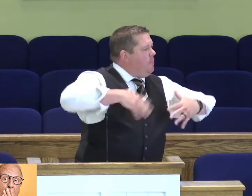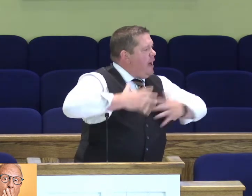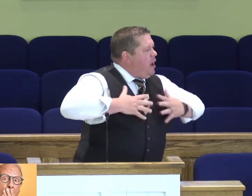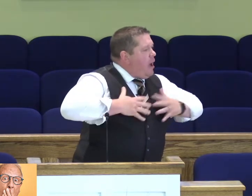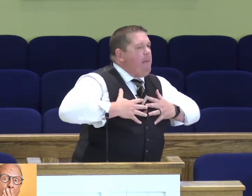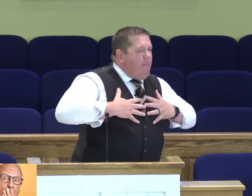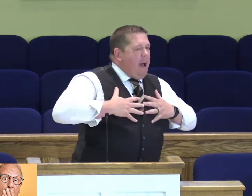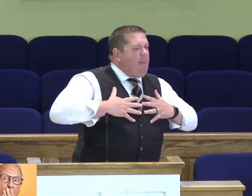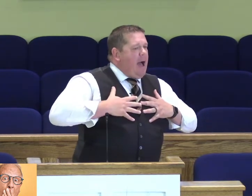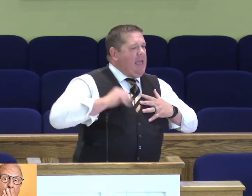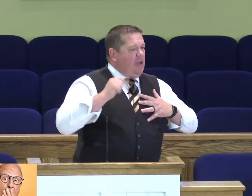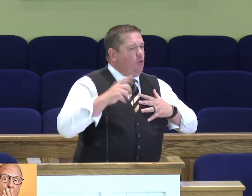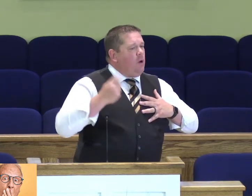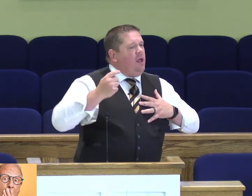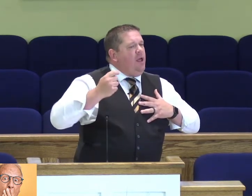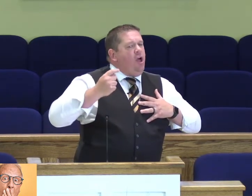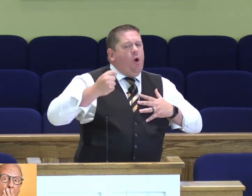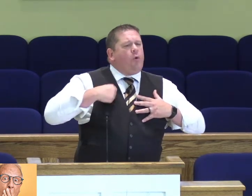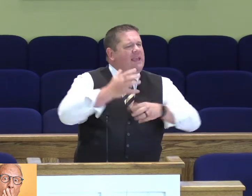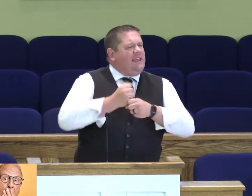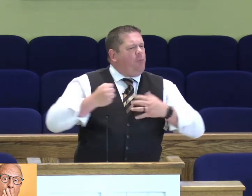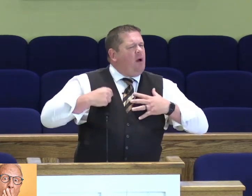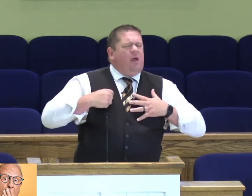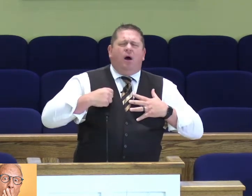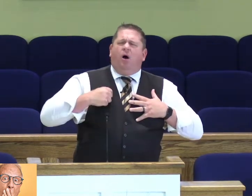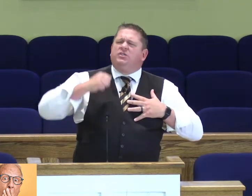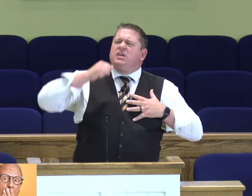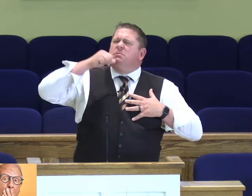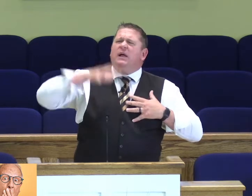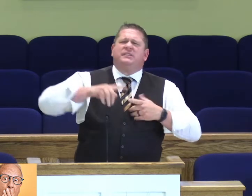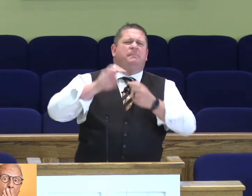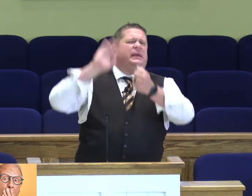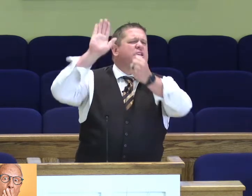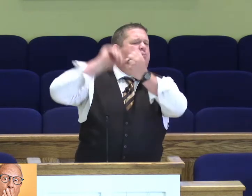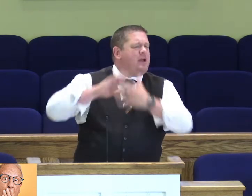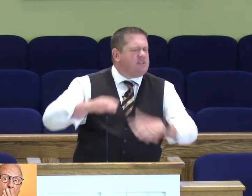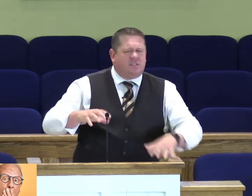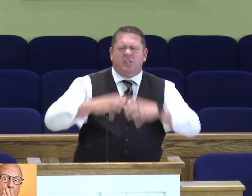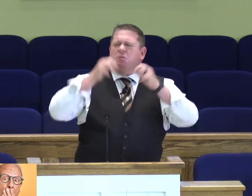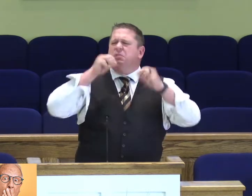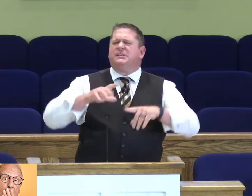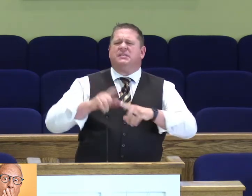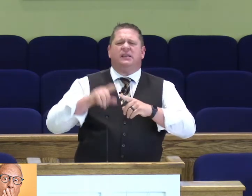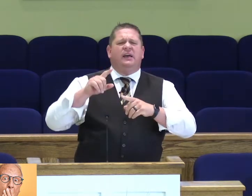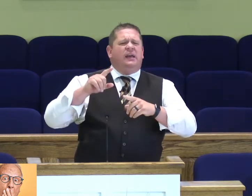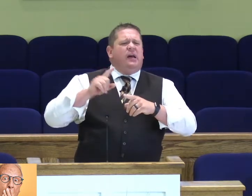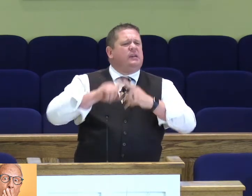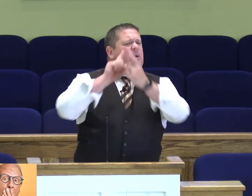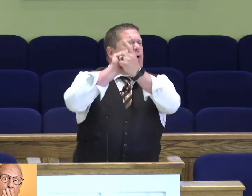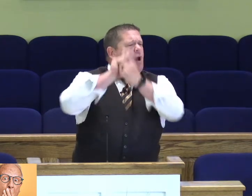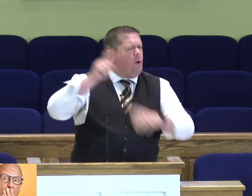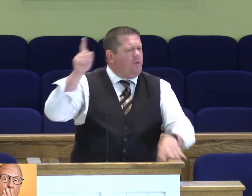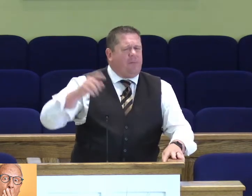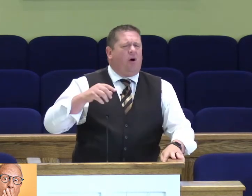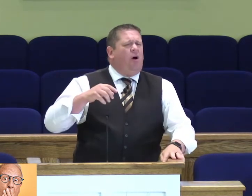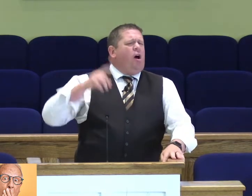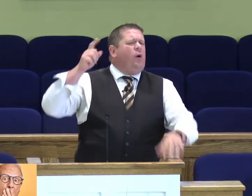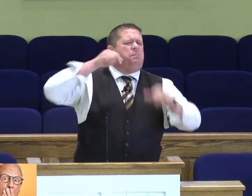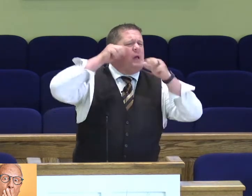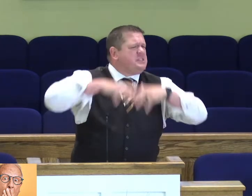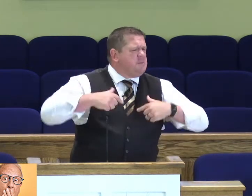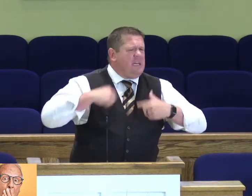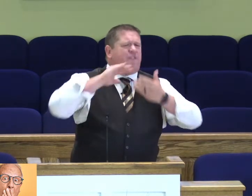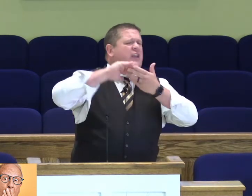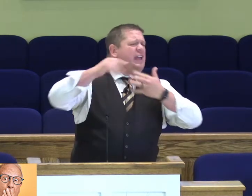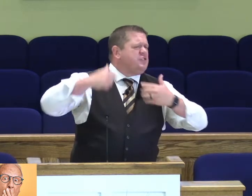meaning it's all about my angle. What do I get? Boy, oh, it's such a blessing to be in his presence. It's such a blessing to be one-on-one with him.